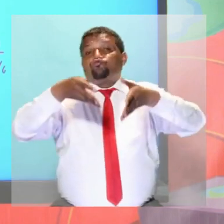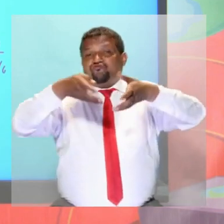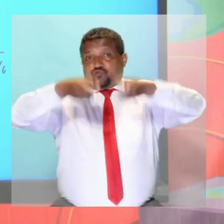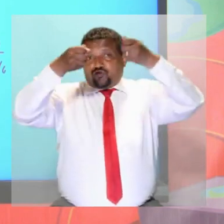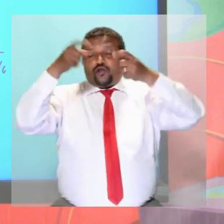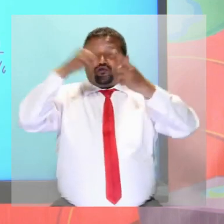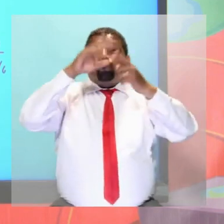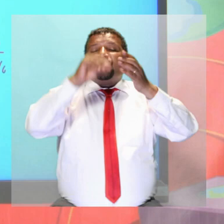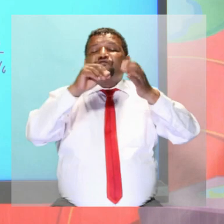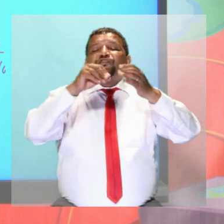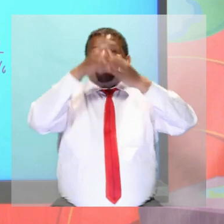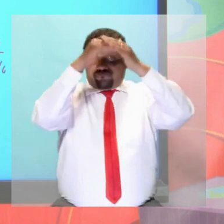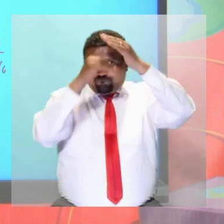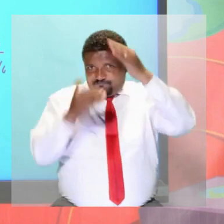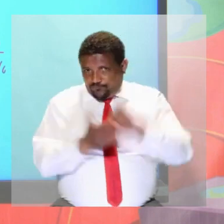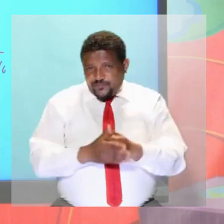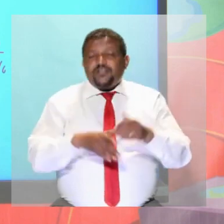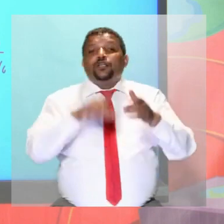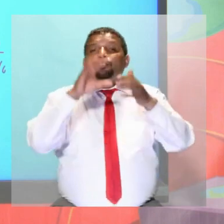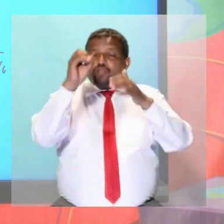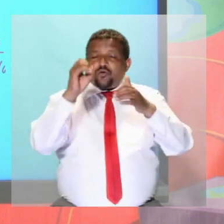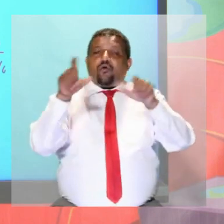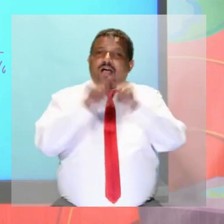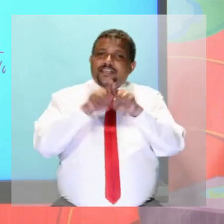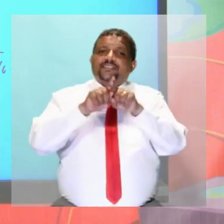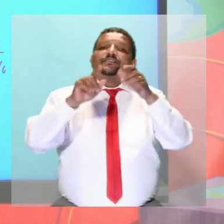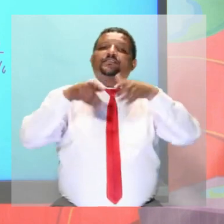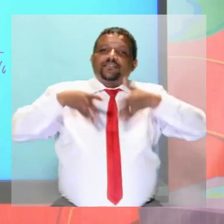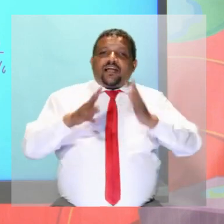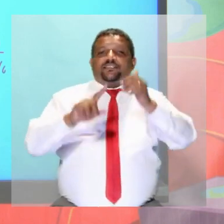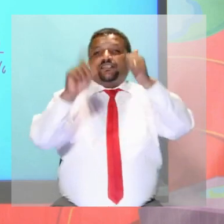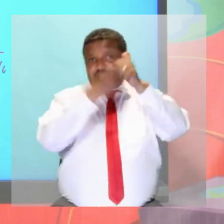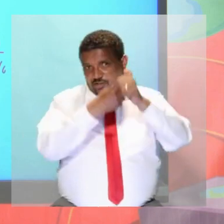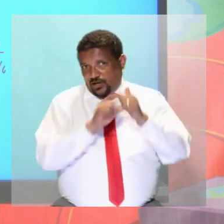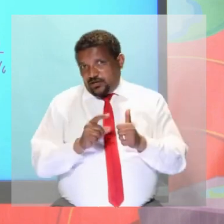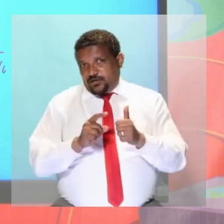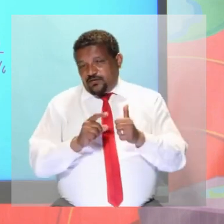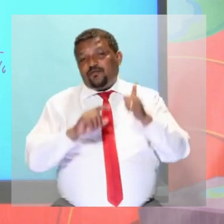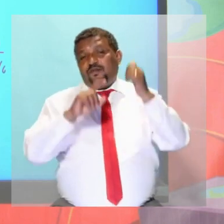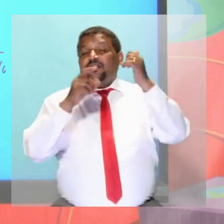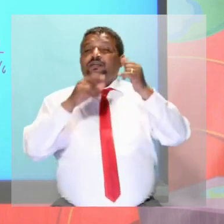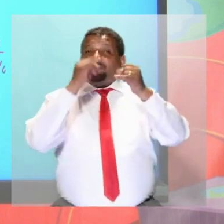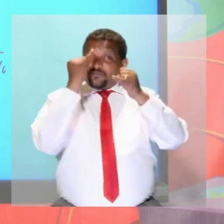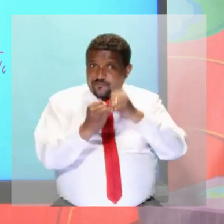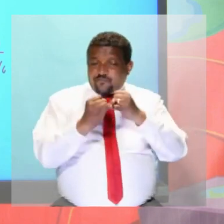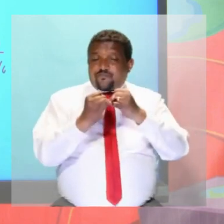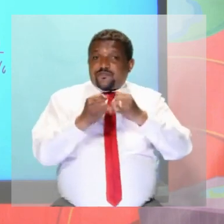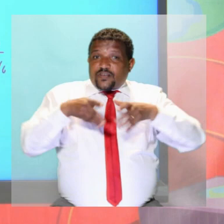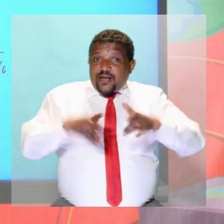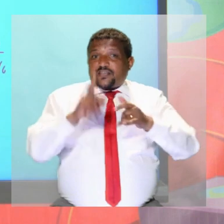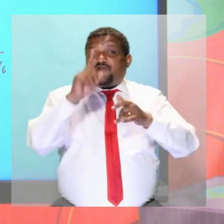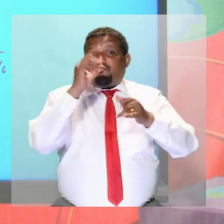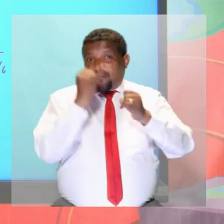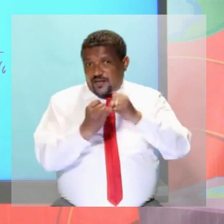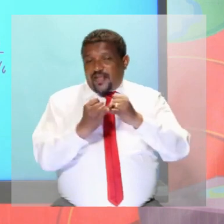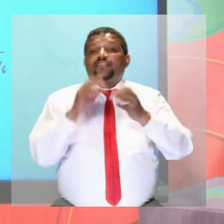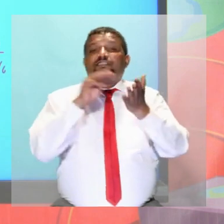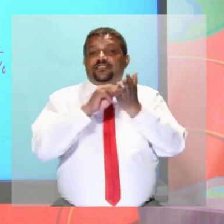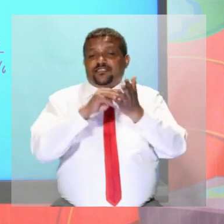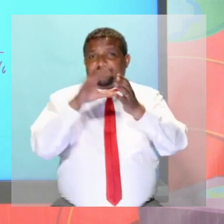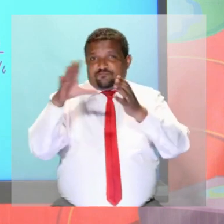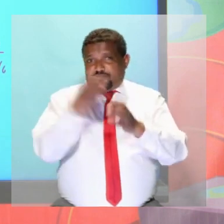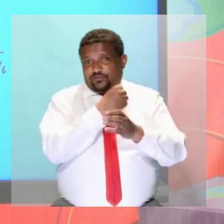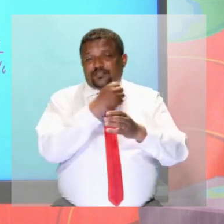this 0 as tractor initial and this 1 as tractor final. Let's take this